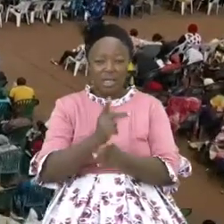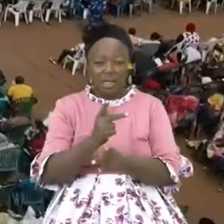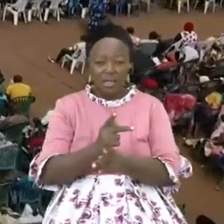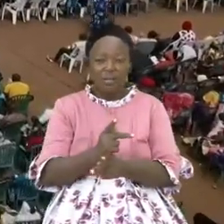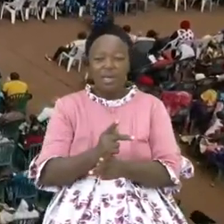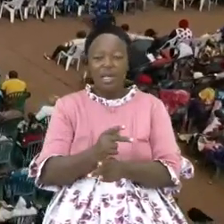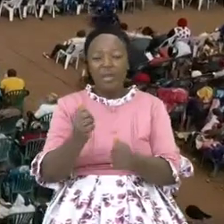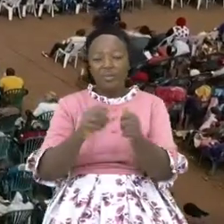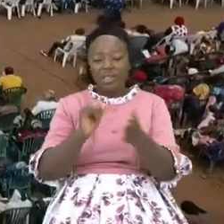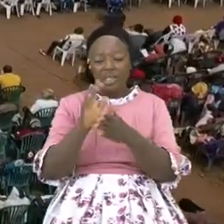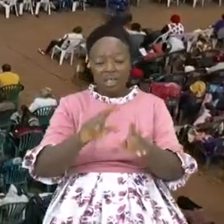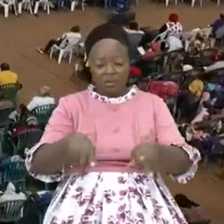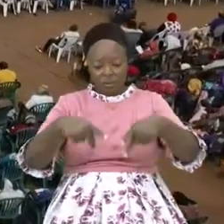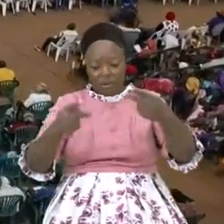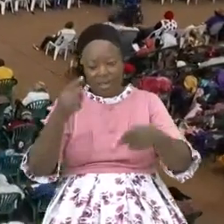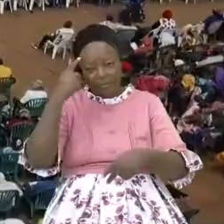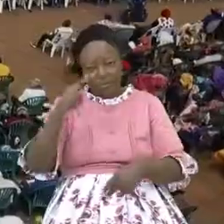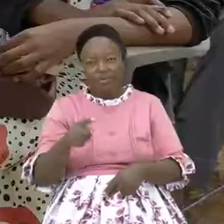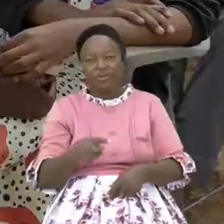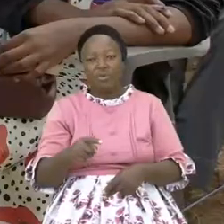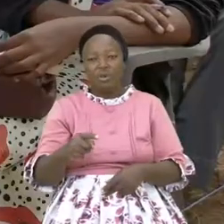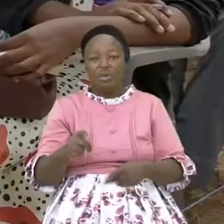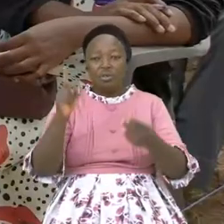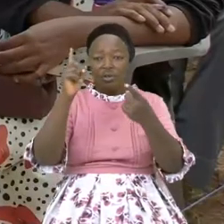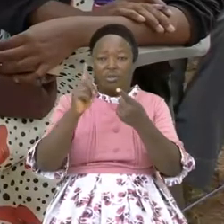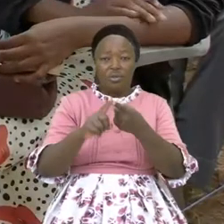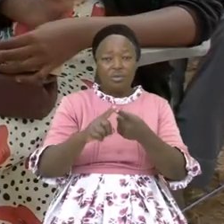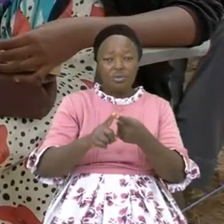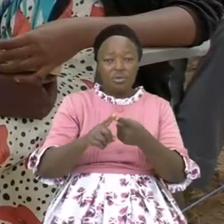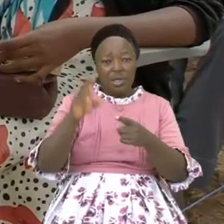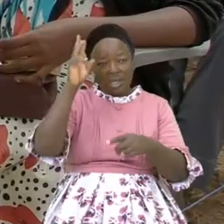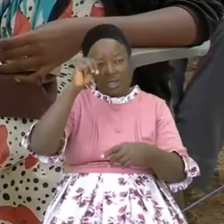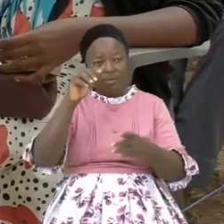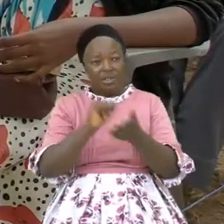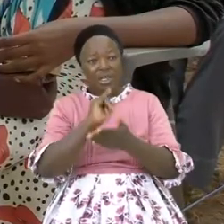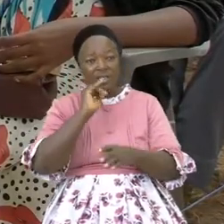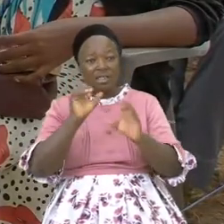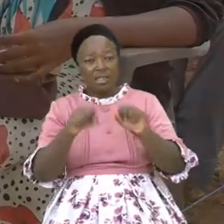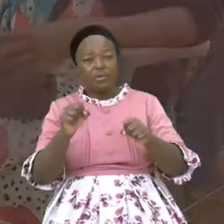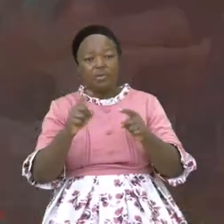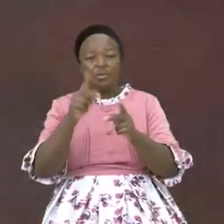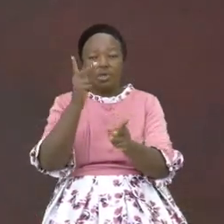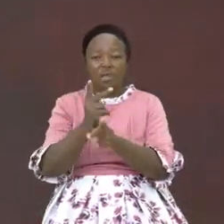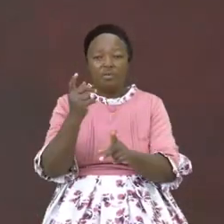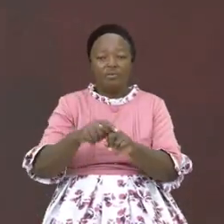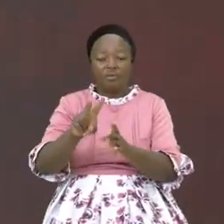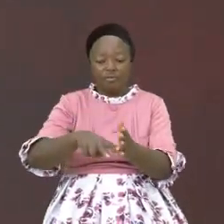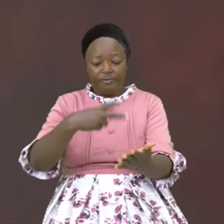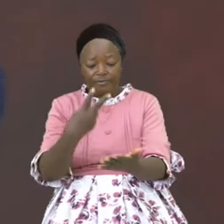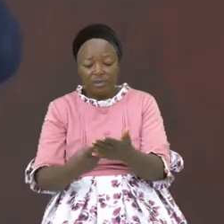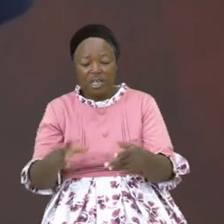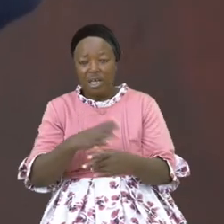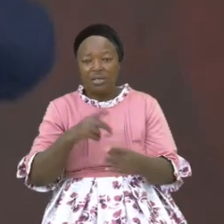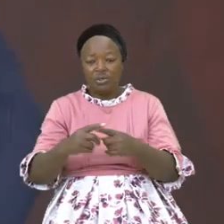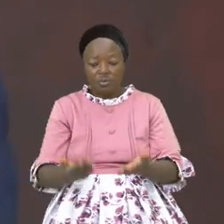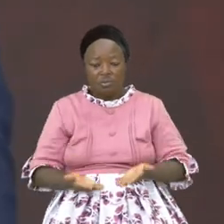he has provided for you. Unto him that is able to keep you from falling and to